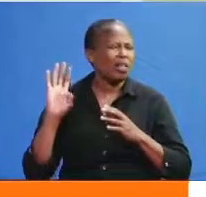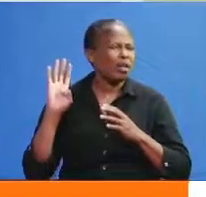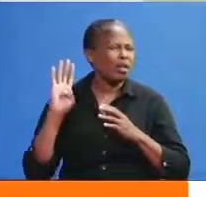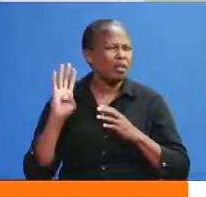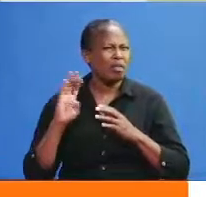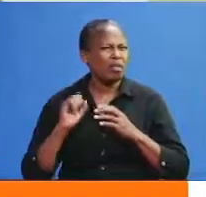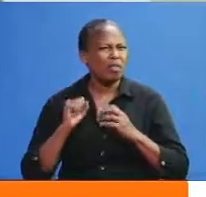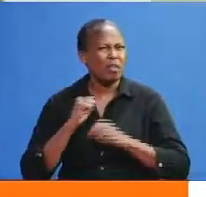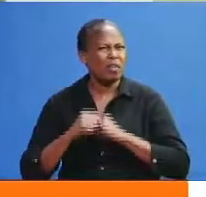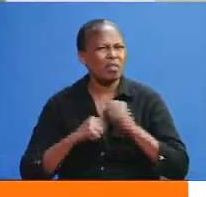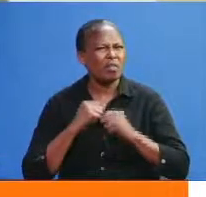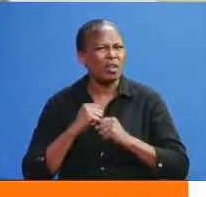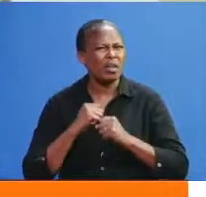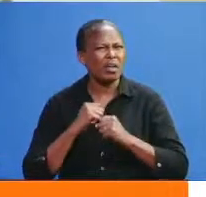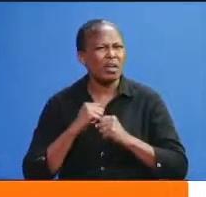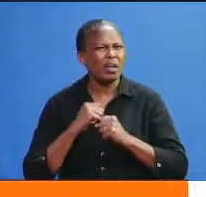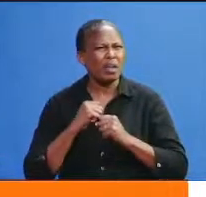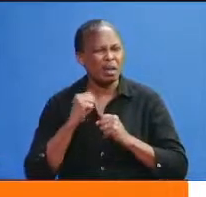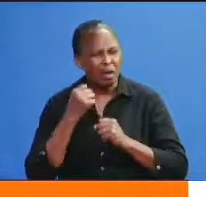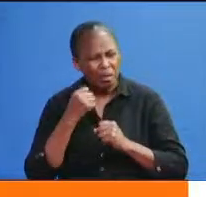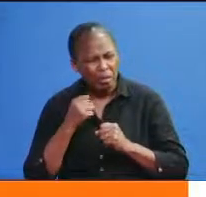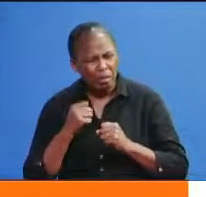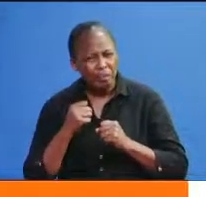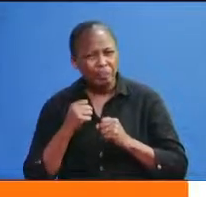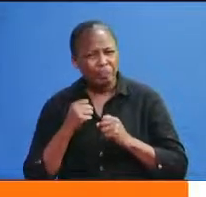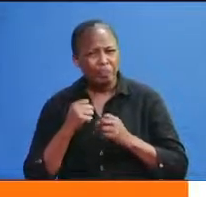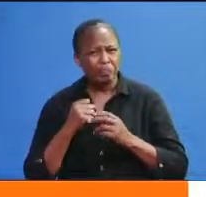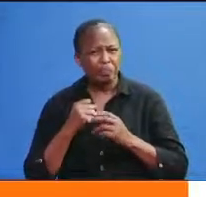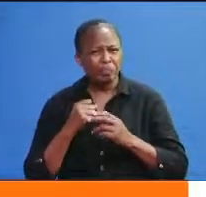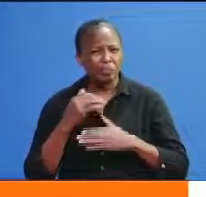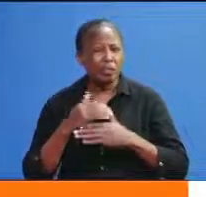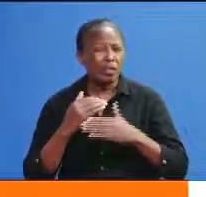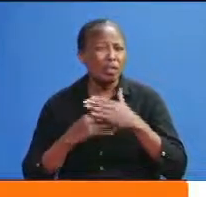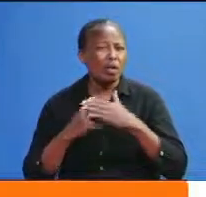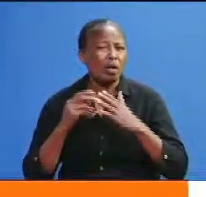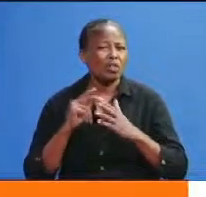citizen had interest in construction projects and has been working on different government